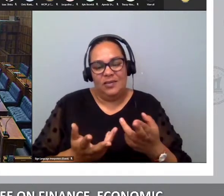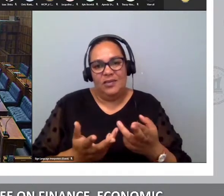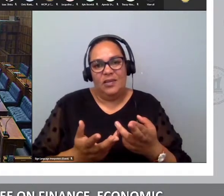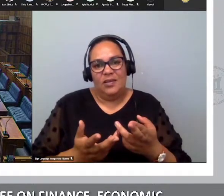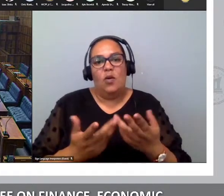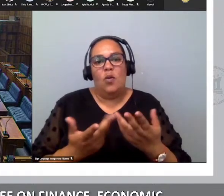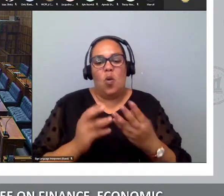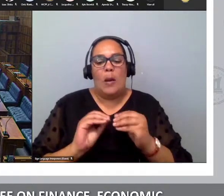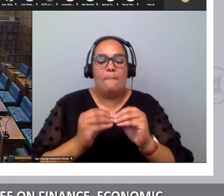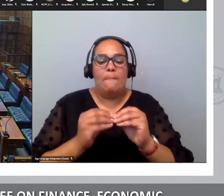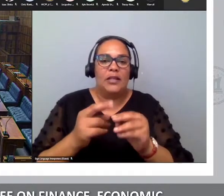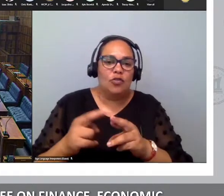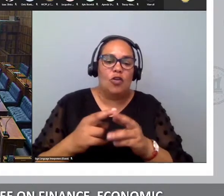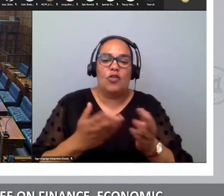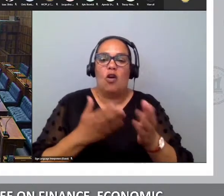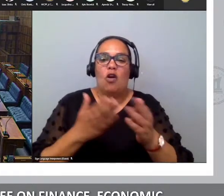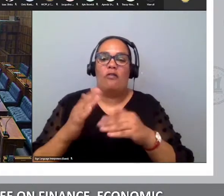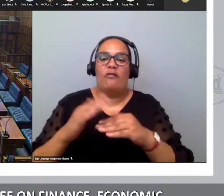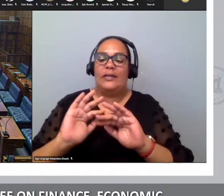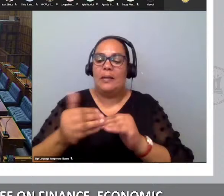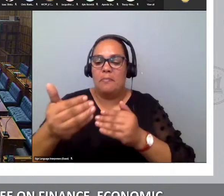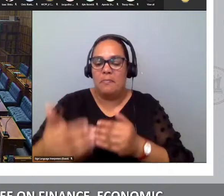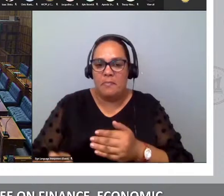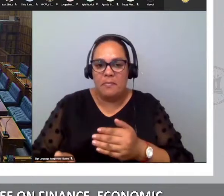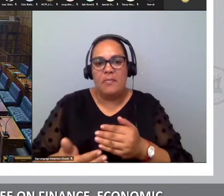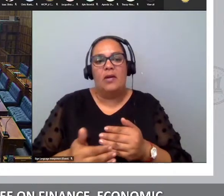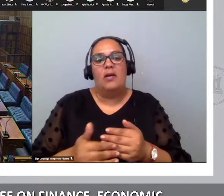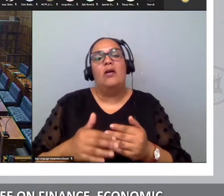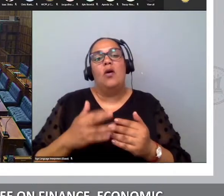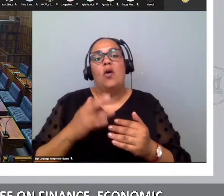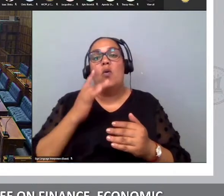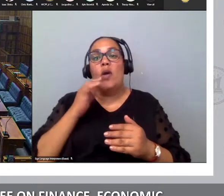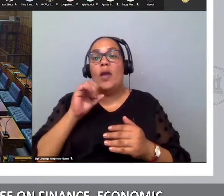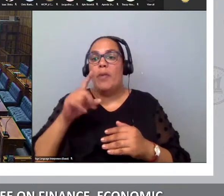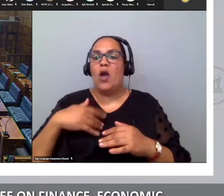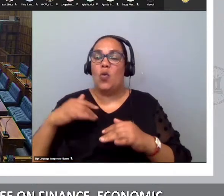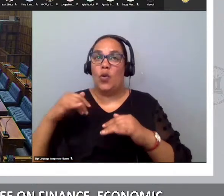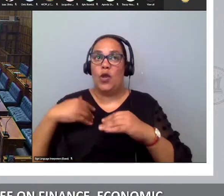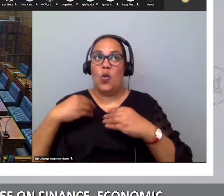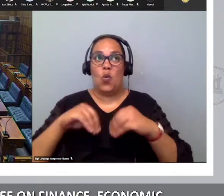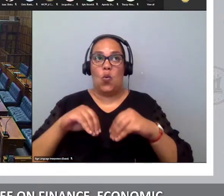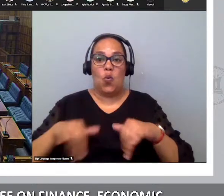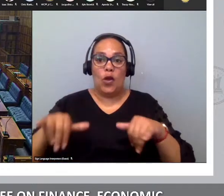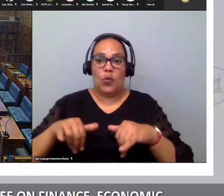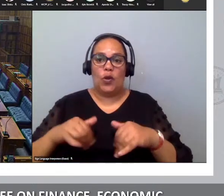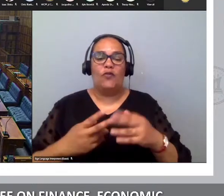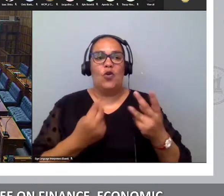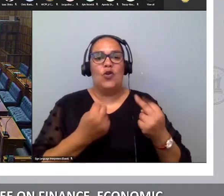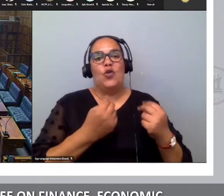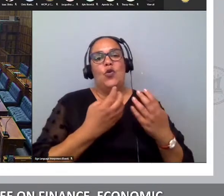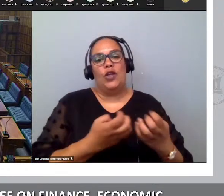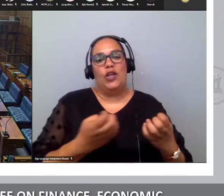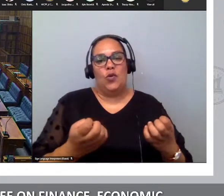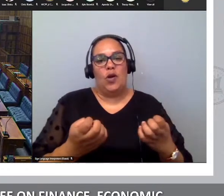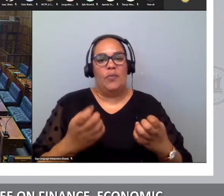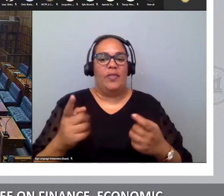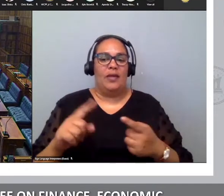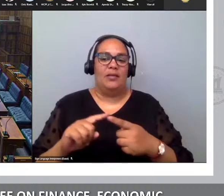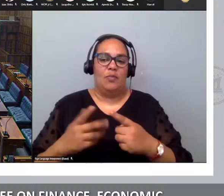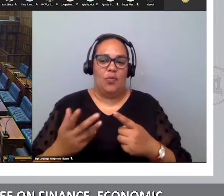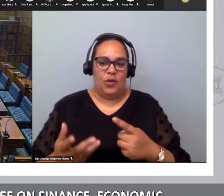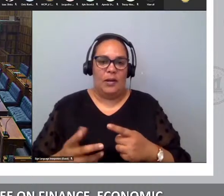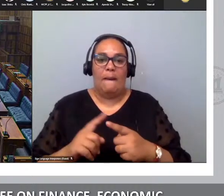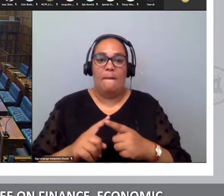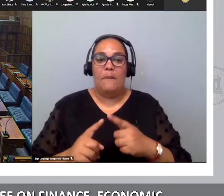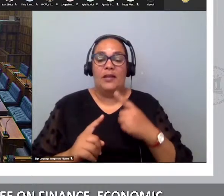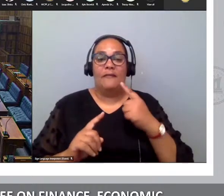maintenance lease over a period while we await new equipment casing Point